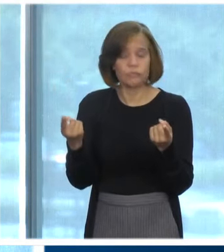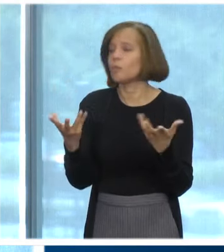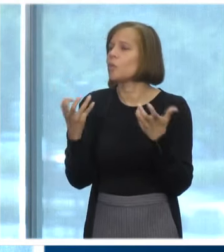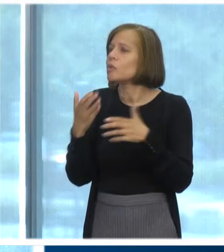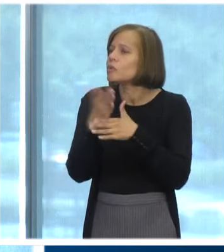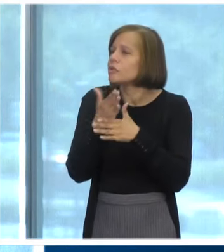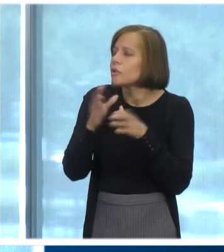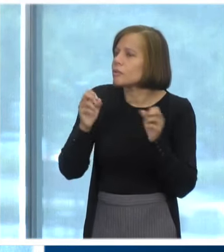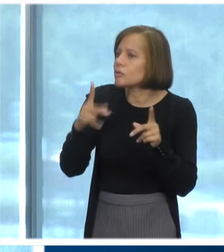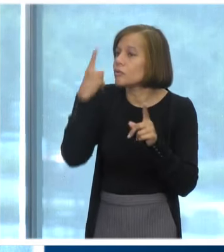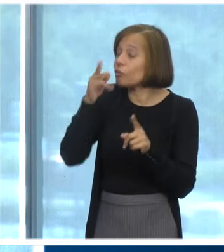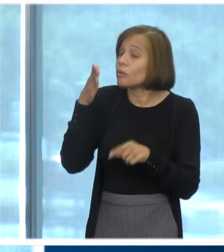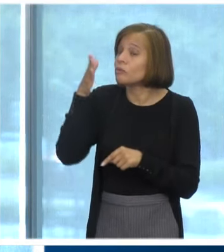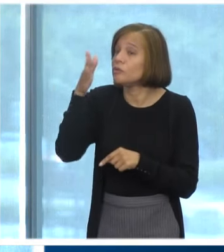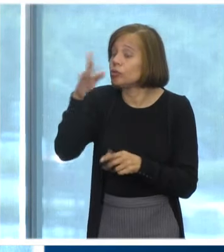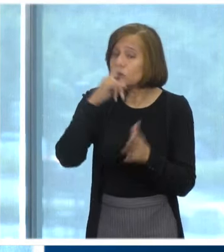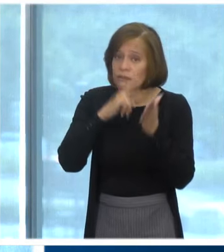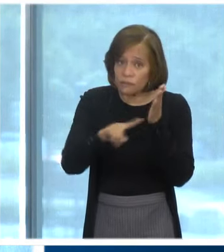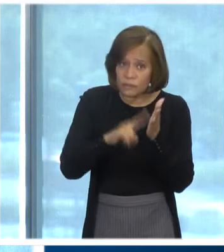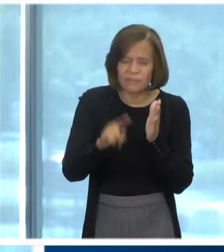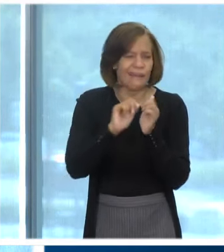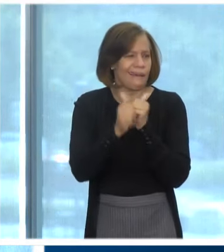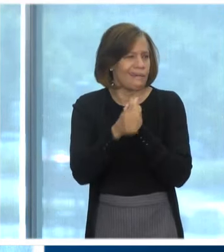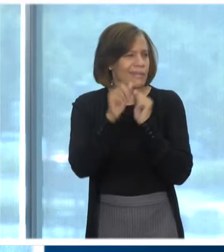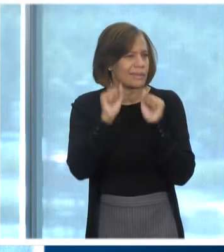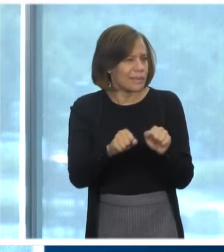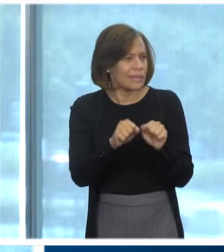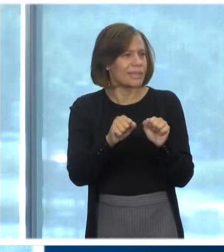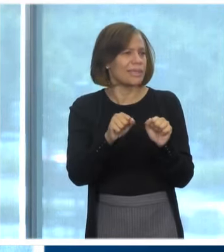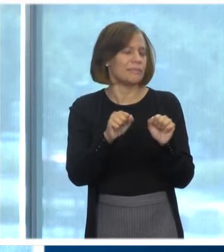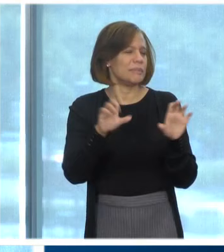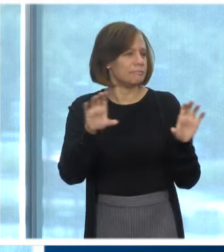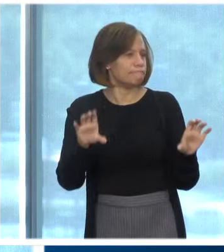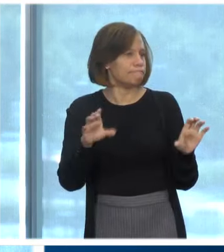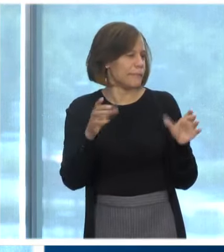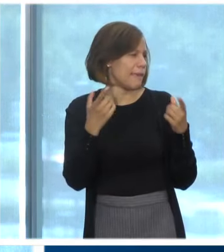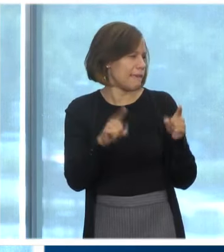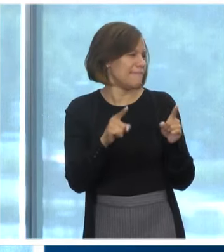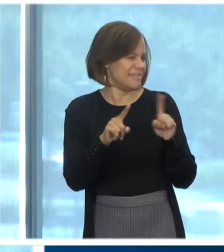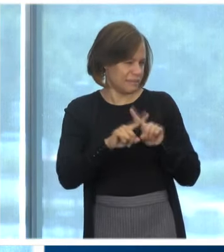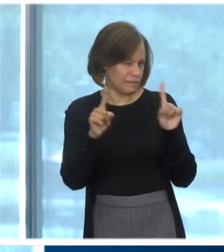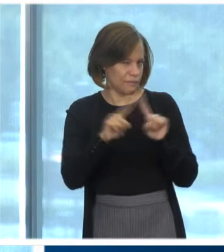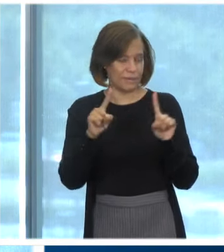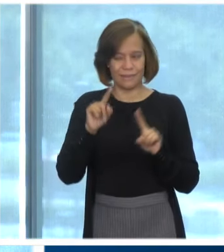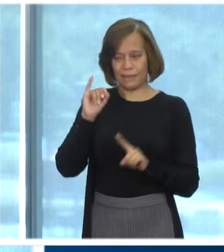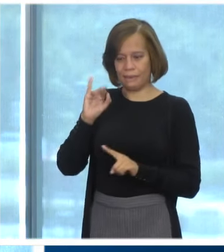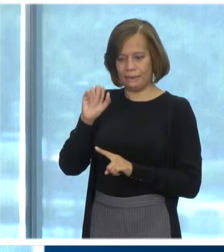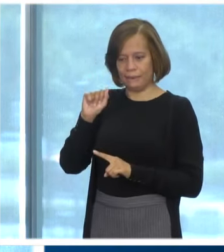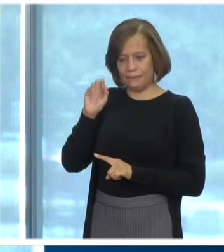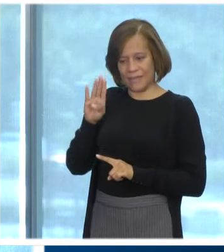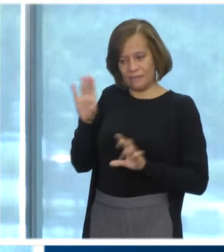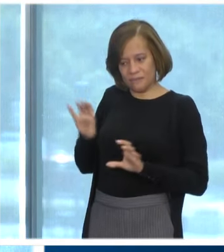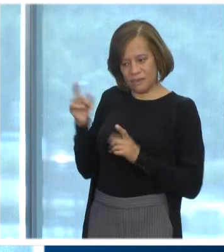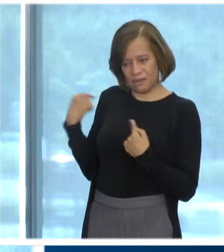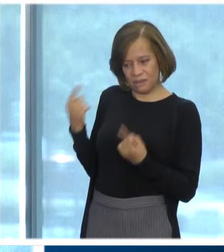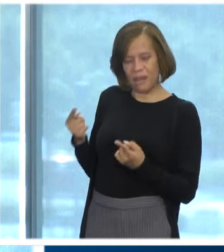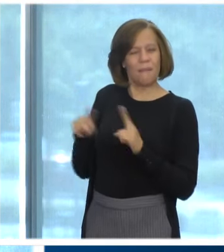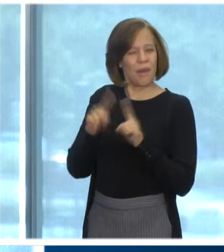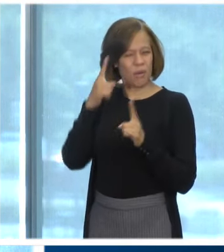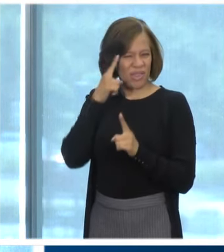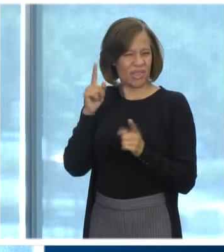opportunities for future investigations and how they might be conducted differently than the IAB has conducted them in the past, including providing